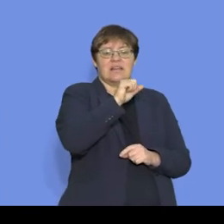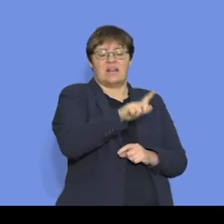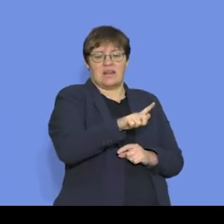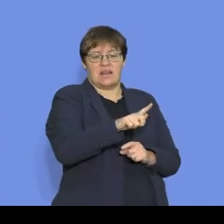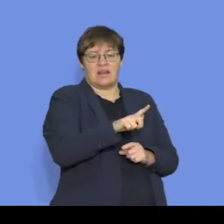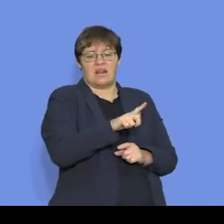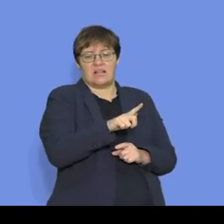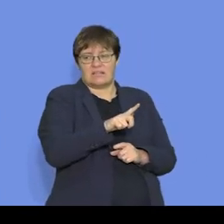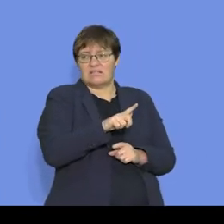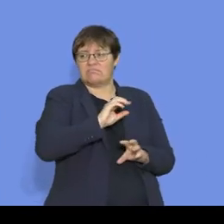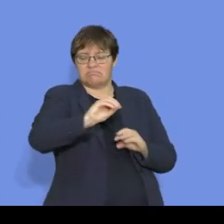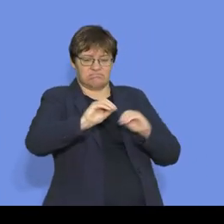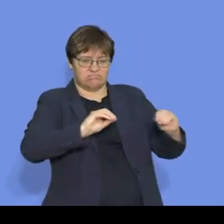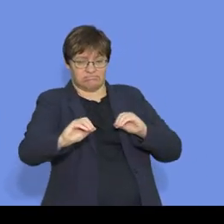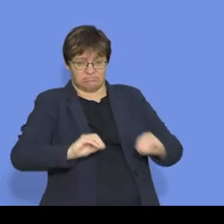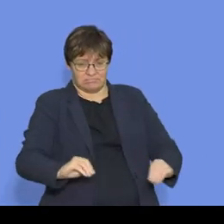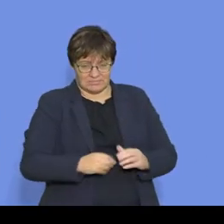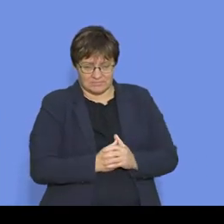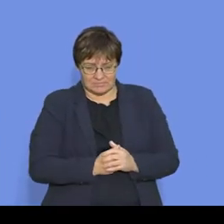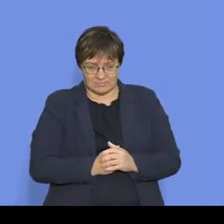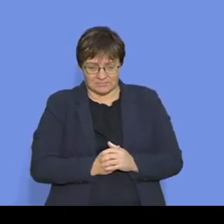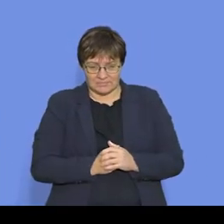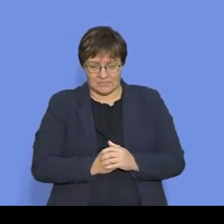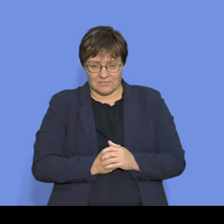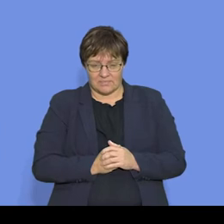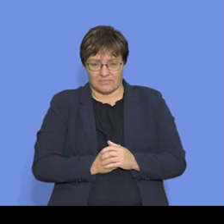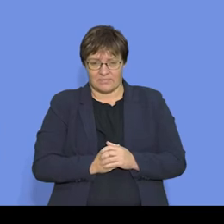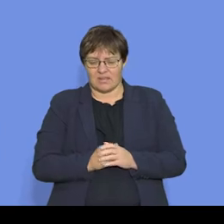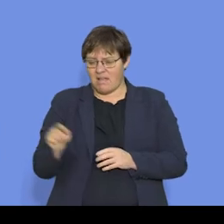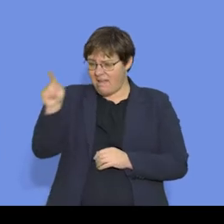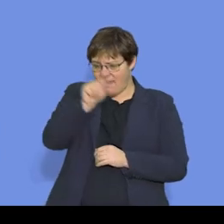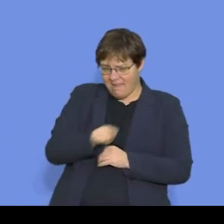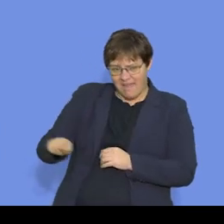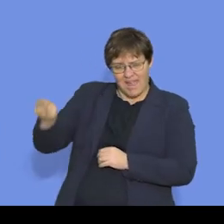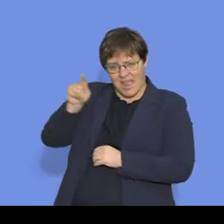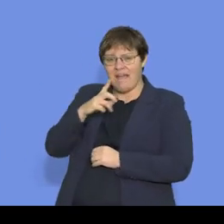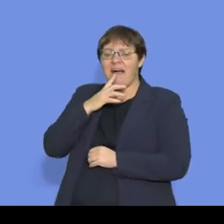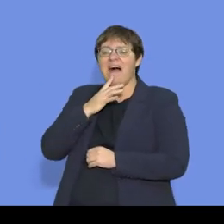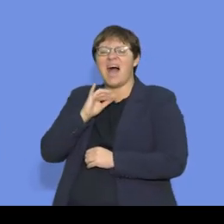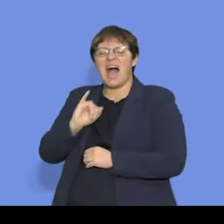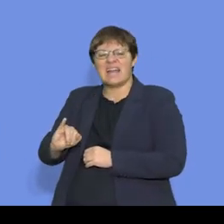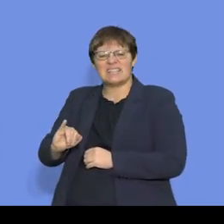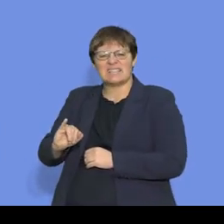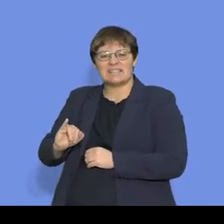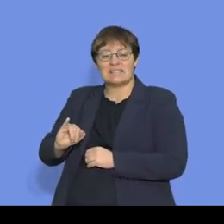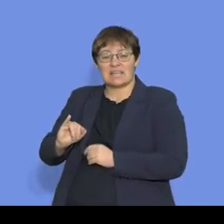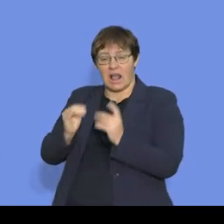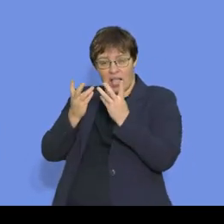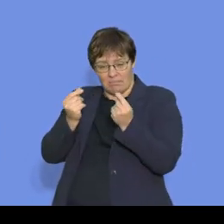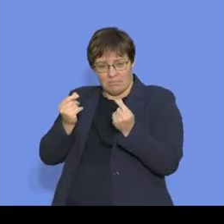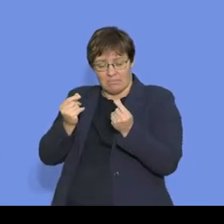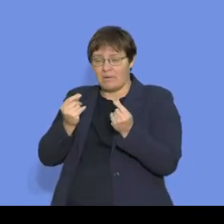glacial deposits. Okay, and this is an example of what ice